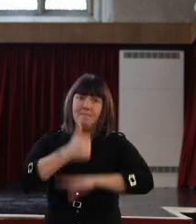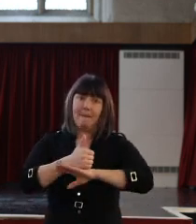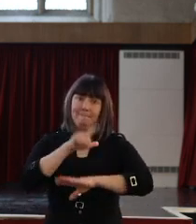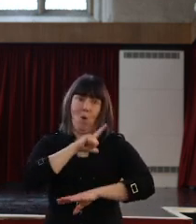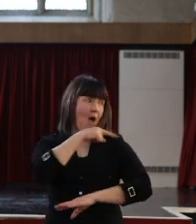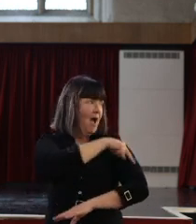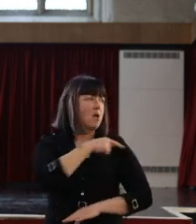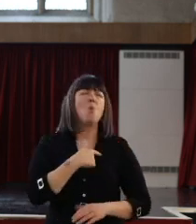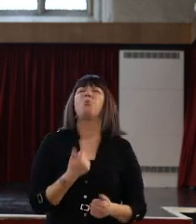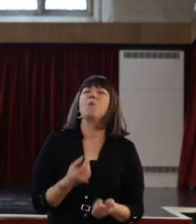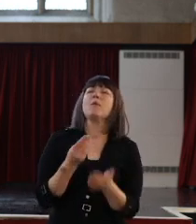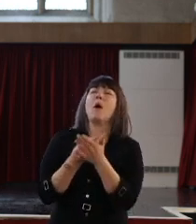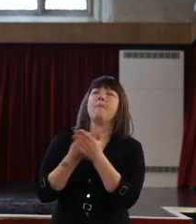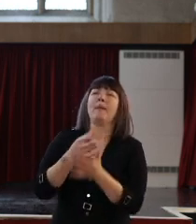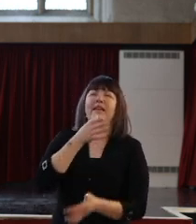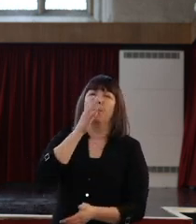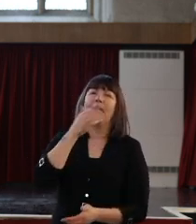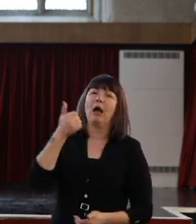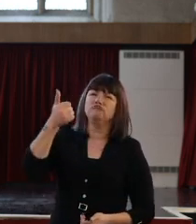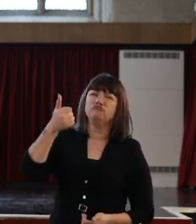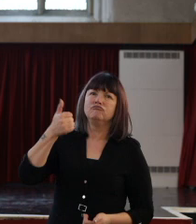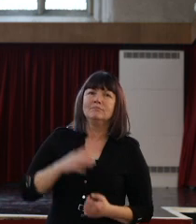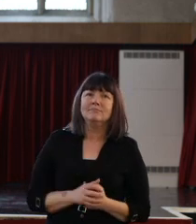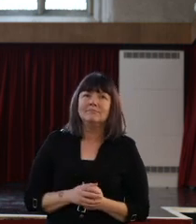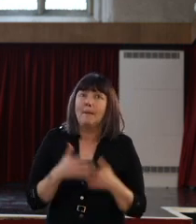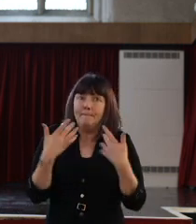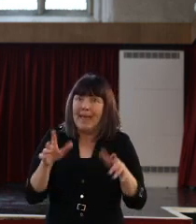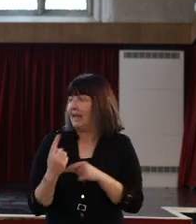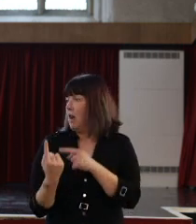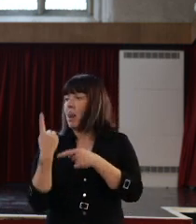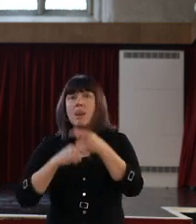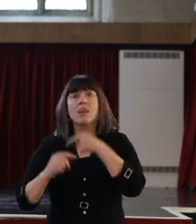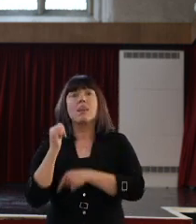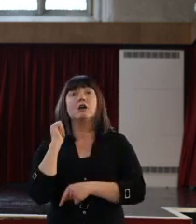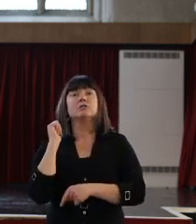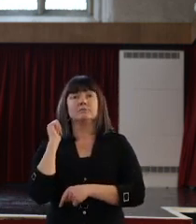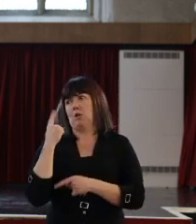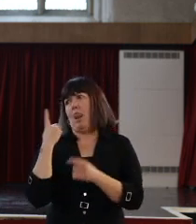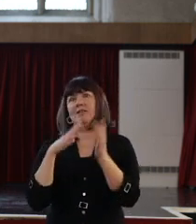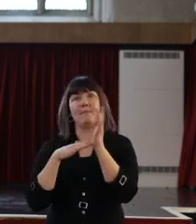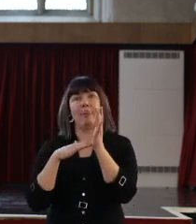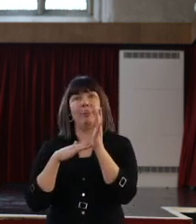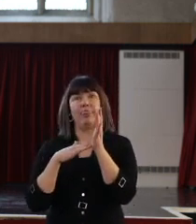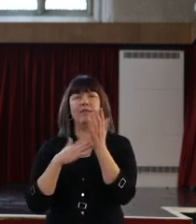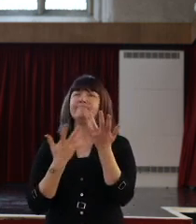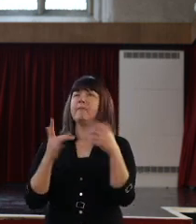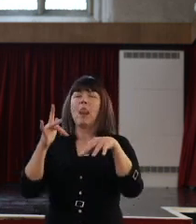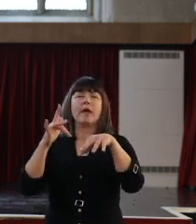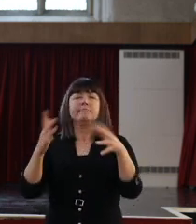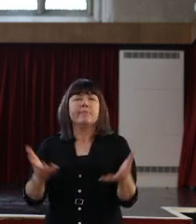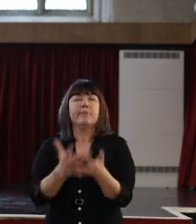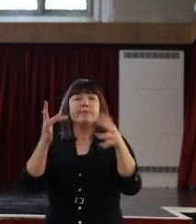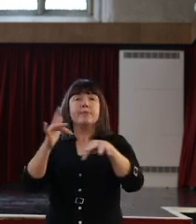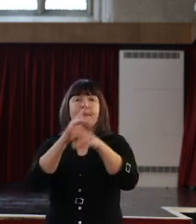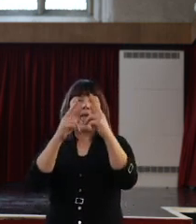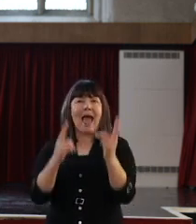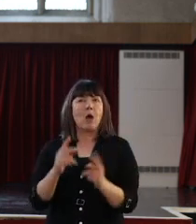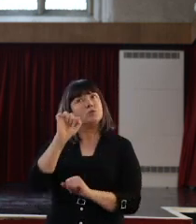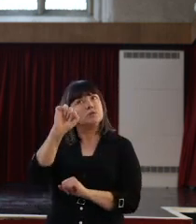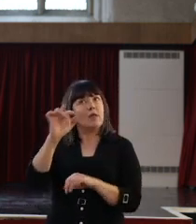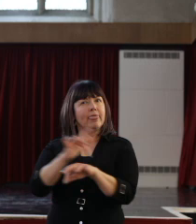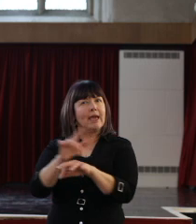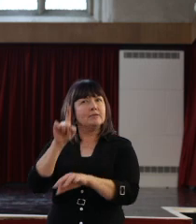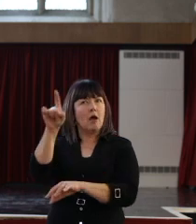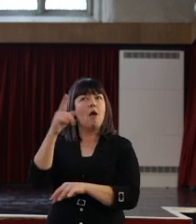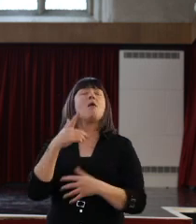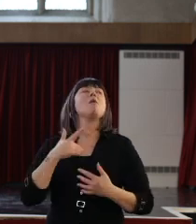times, even in the run of shows we did last month at the Playhouse, that I'd be backstage feeling depressed and anxious. But once I was on stage, those feelings